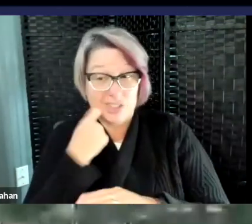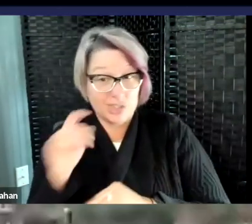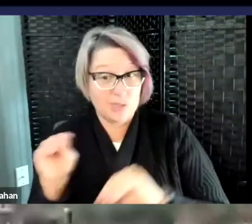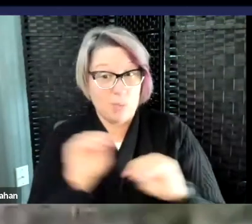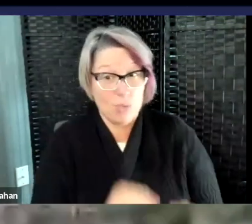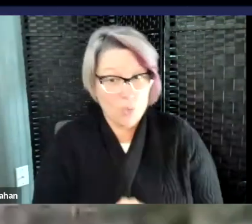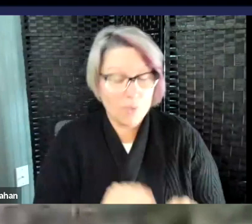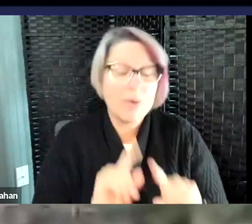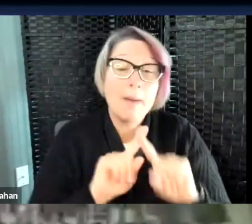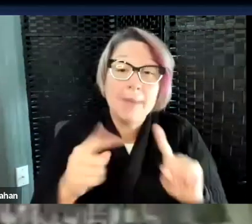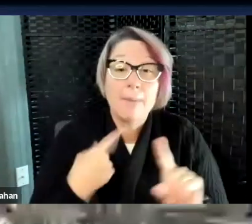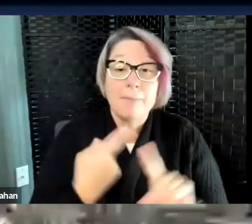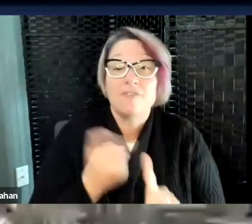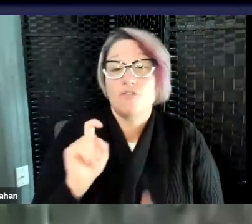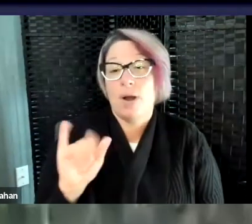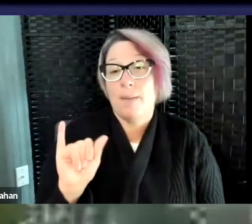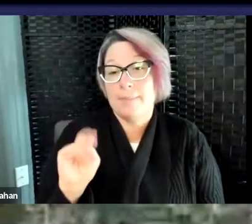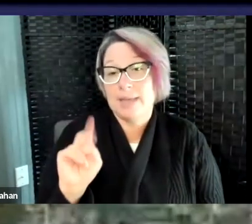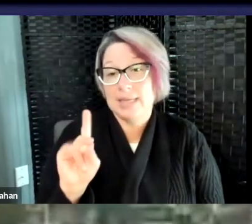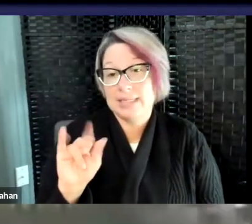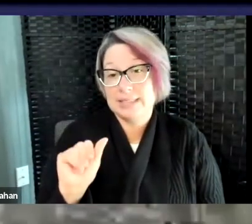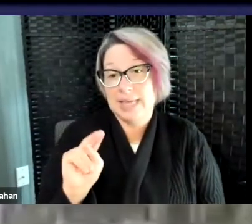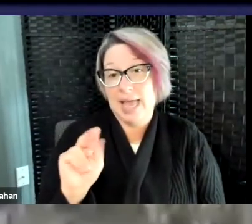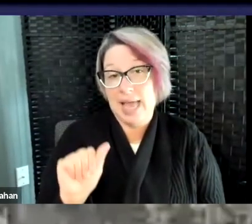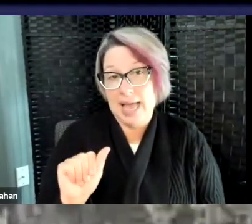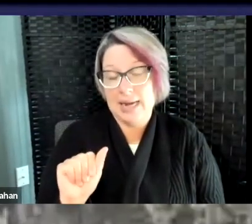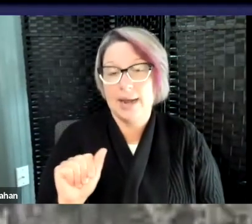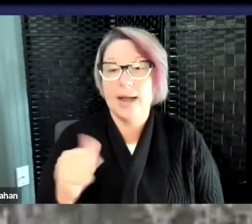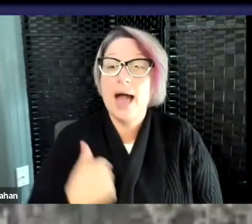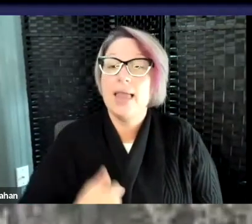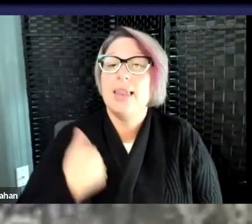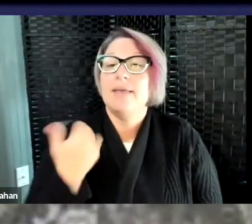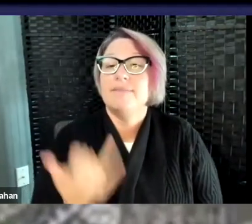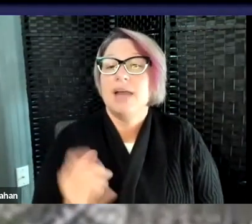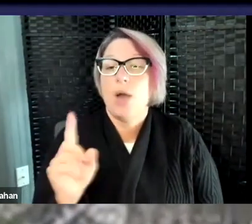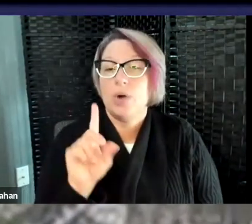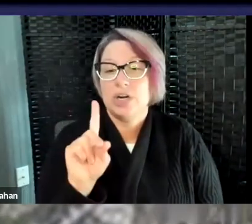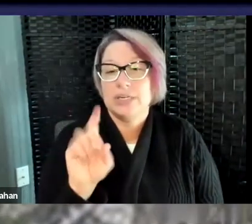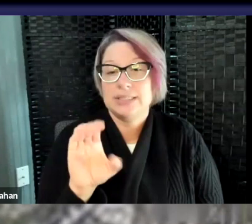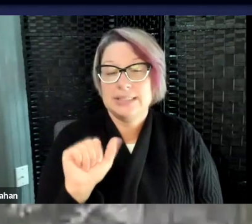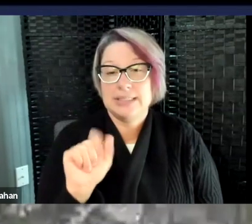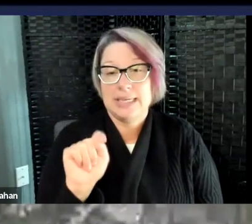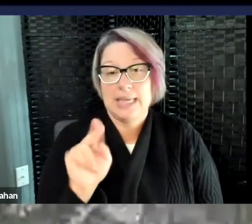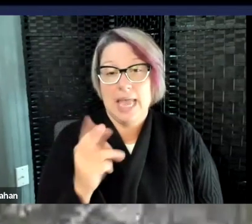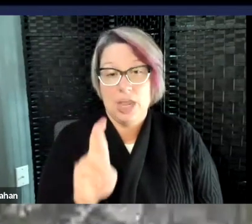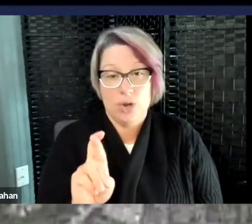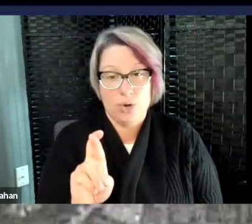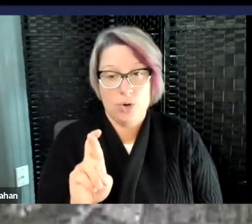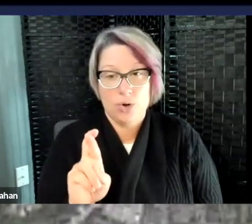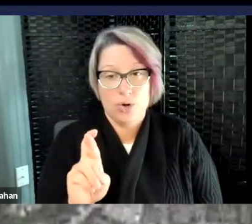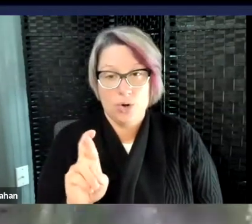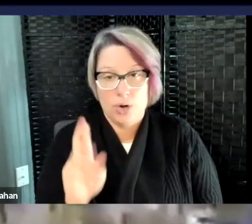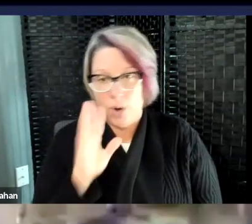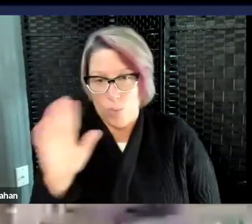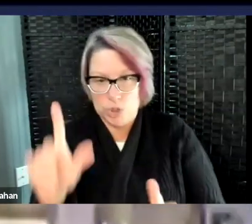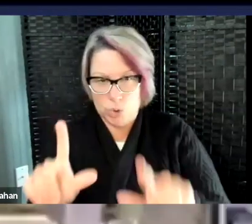I'm from Indiana. So I live in this little town called Decatur that's kind of near Atlanta. And I'll zoom in here if I